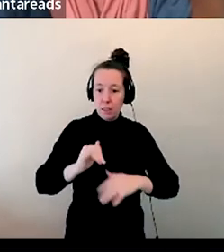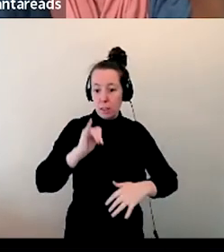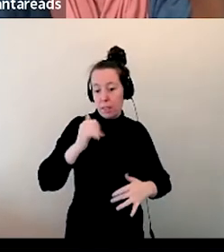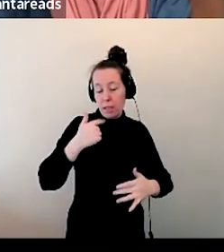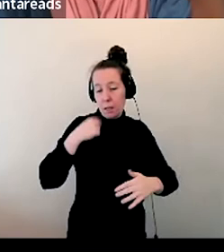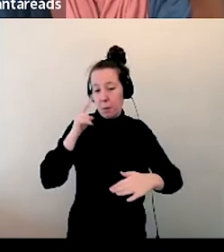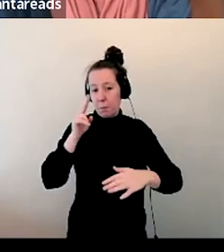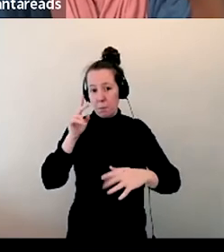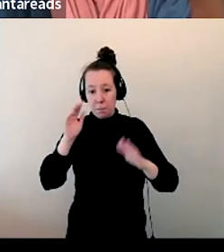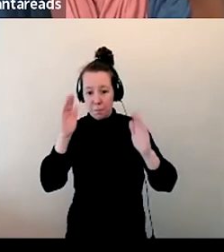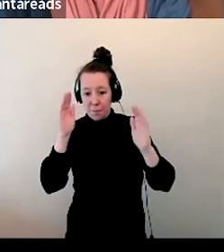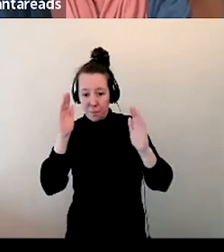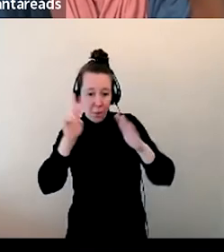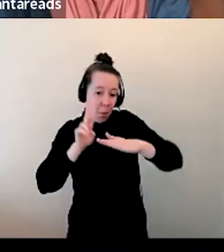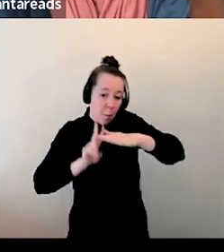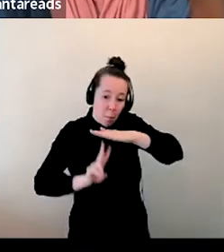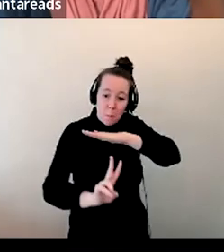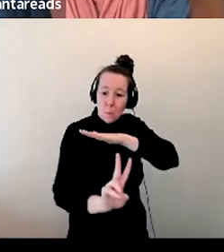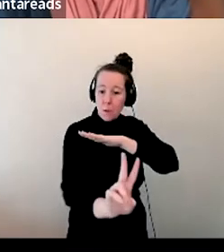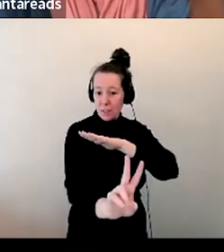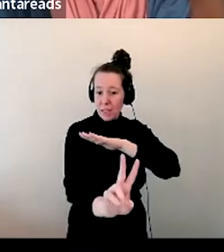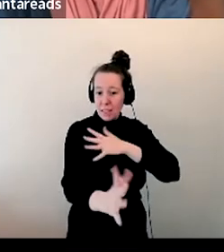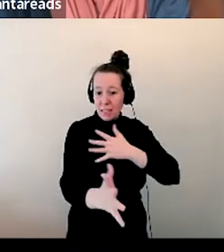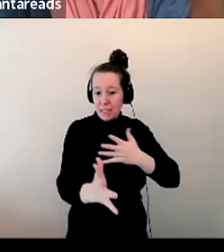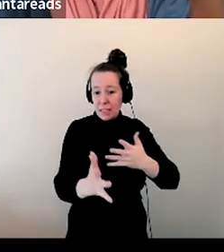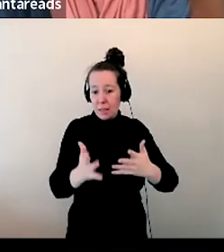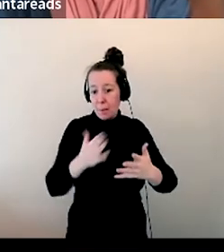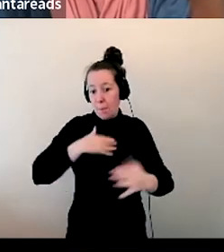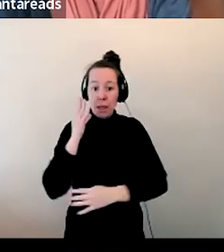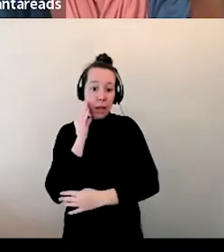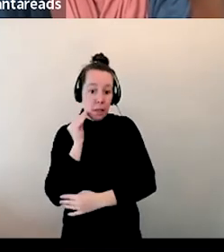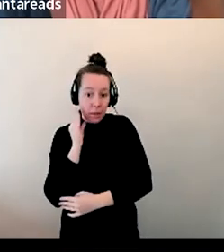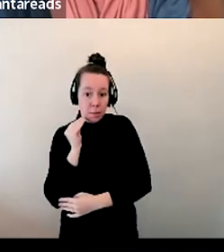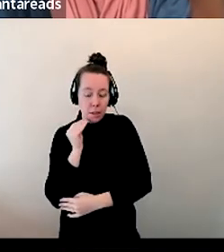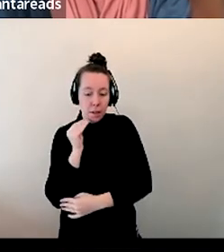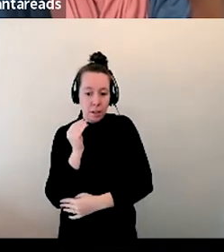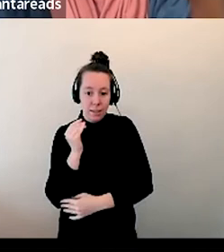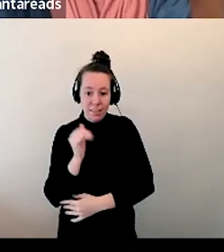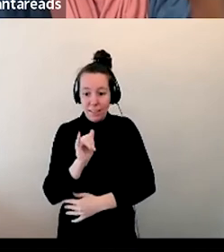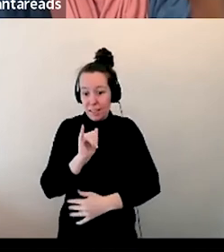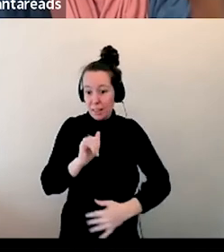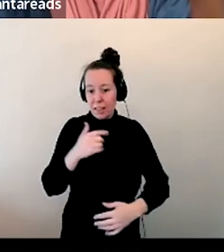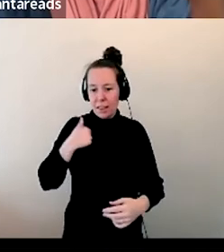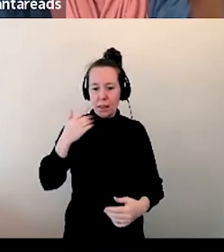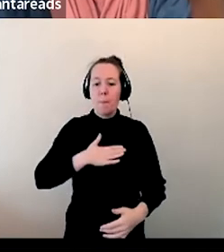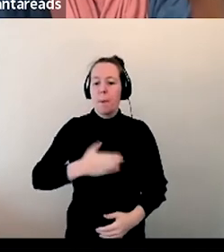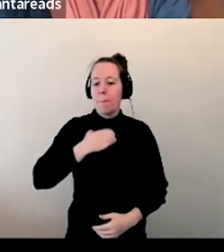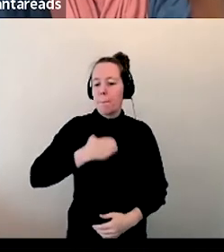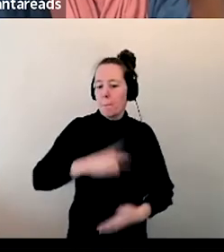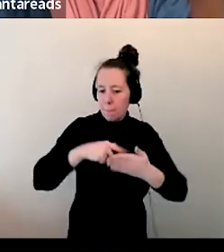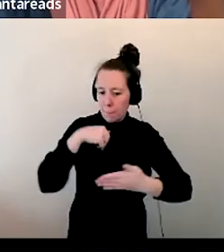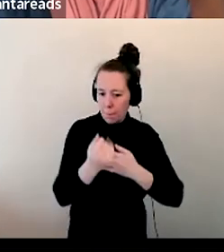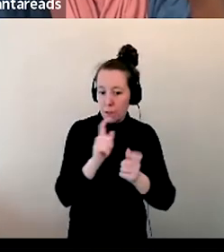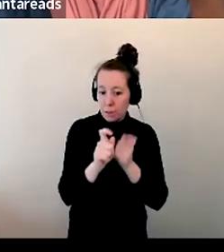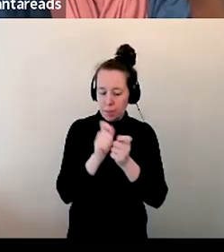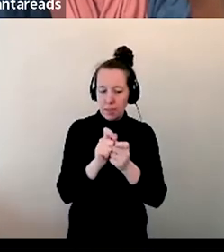foreshadow my experience with book talk. If I may talk about my passion project, I have mainly two, in which Azanta